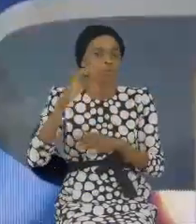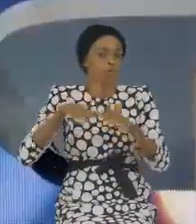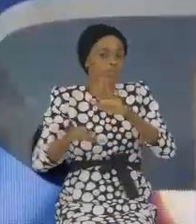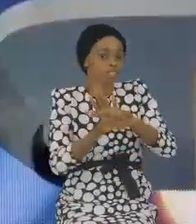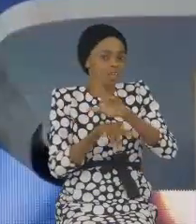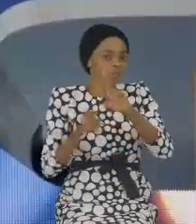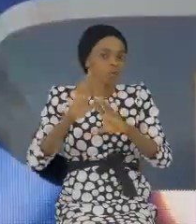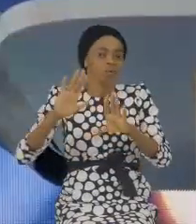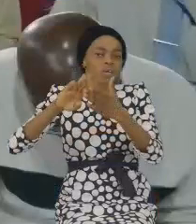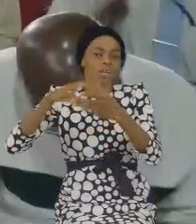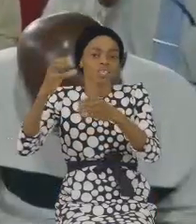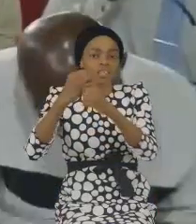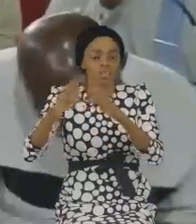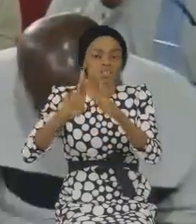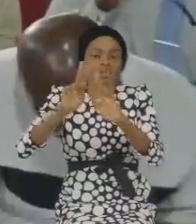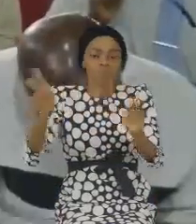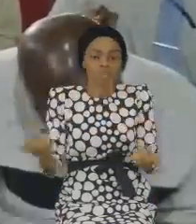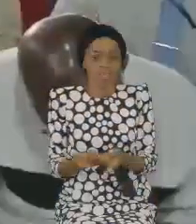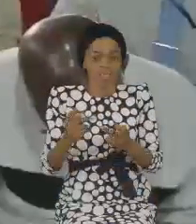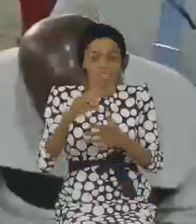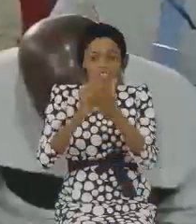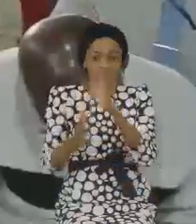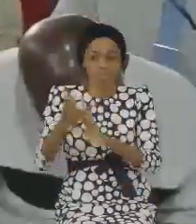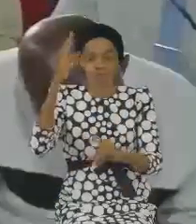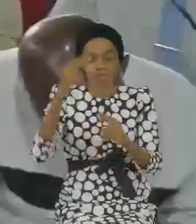arrive in Jesus' name. Look at